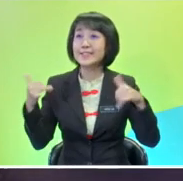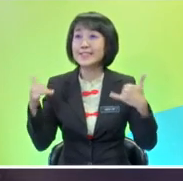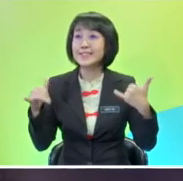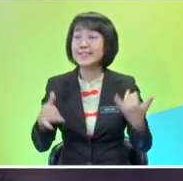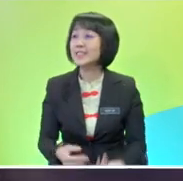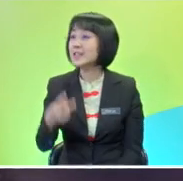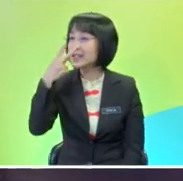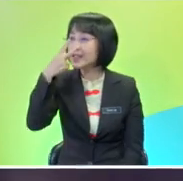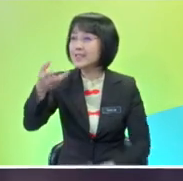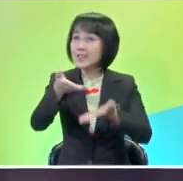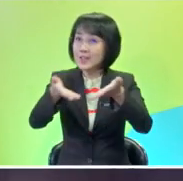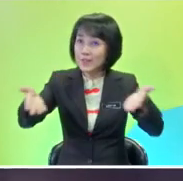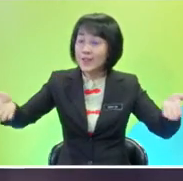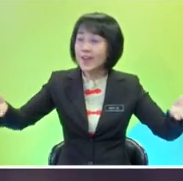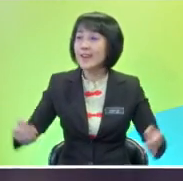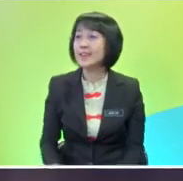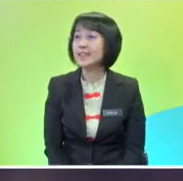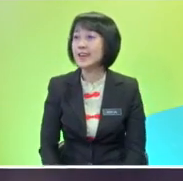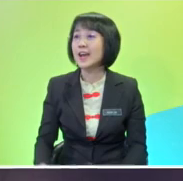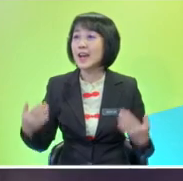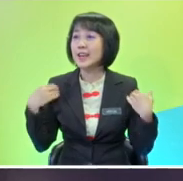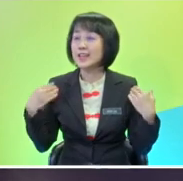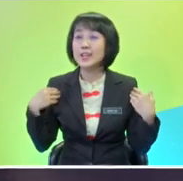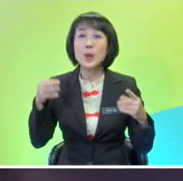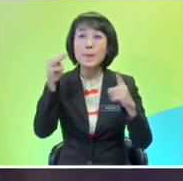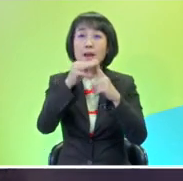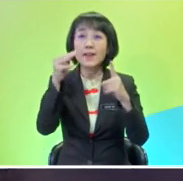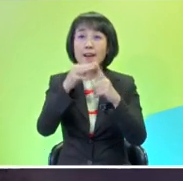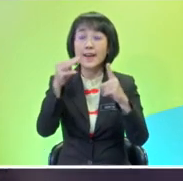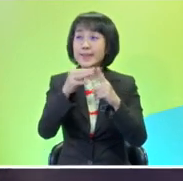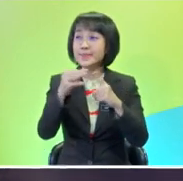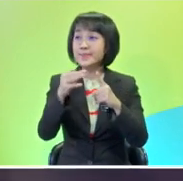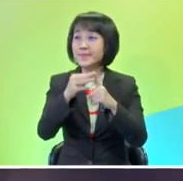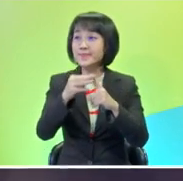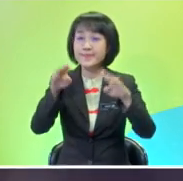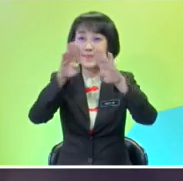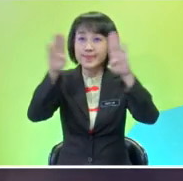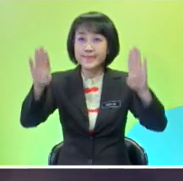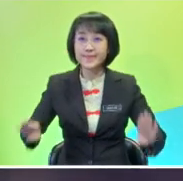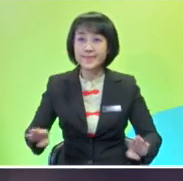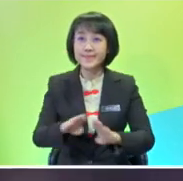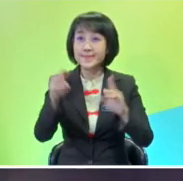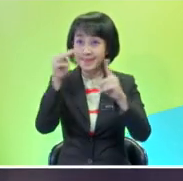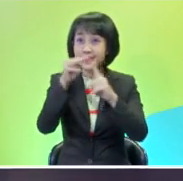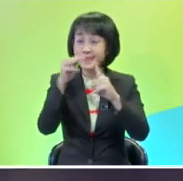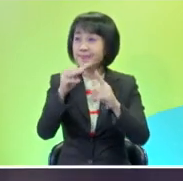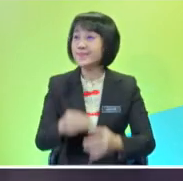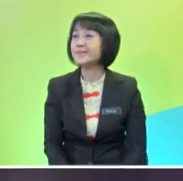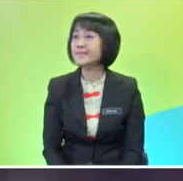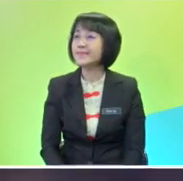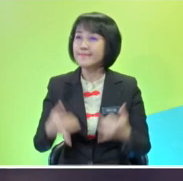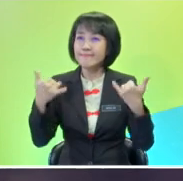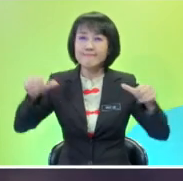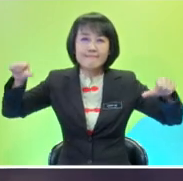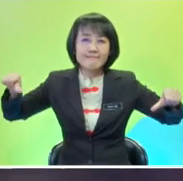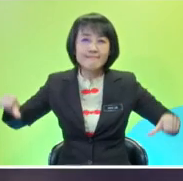front of me here, I have got a little scoreboard. Ooh. Robot versus man. Okay. Now you are going to challenge